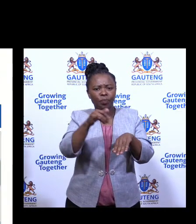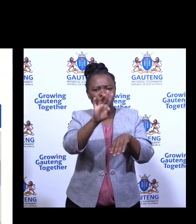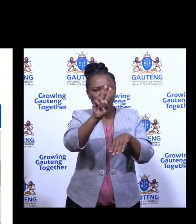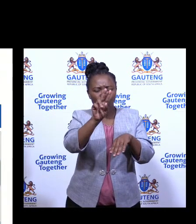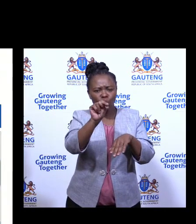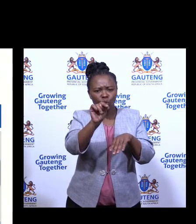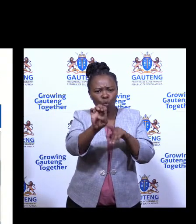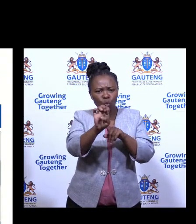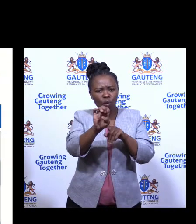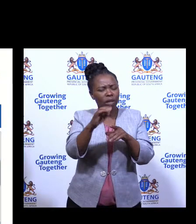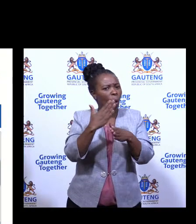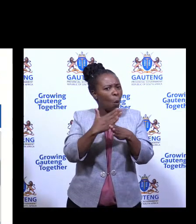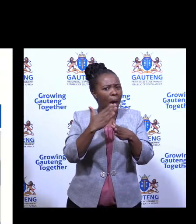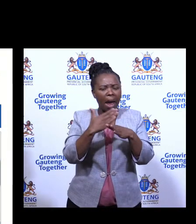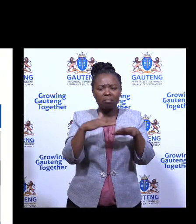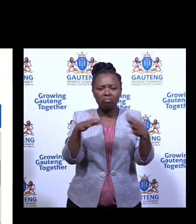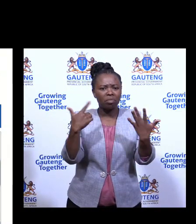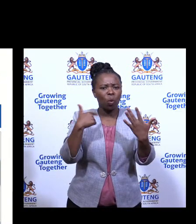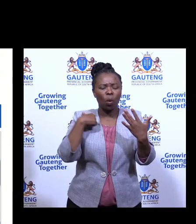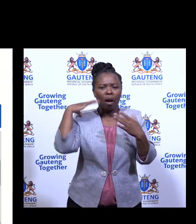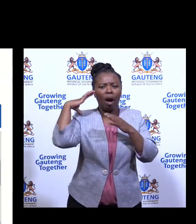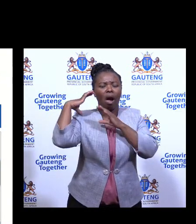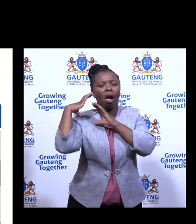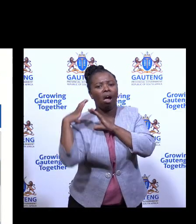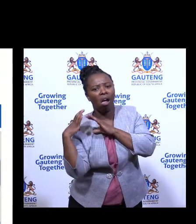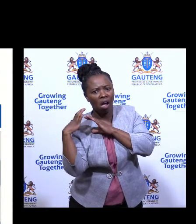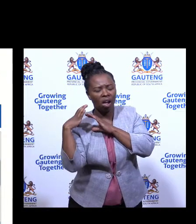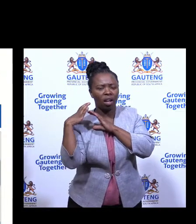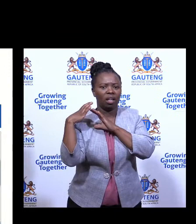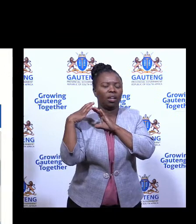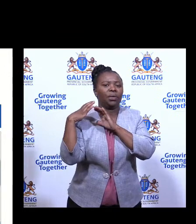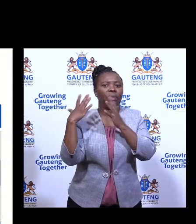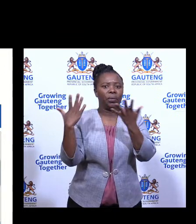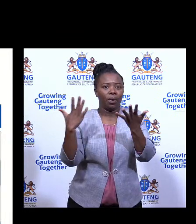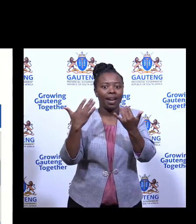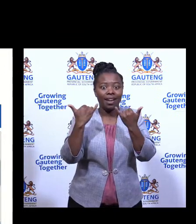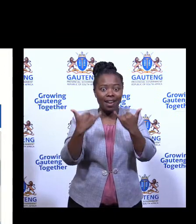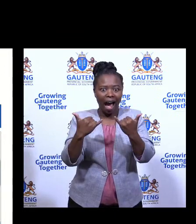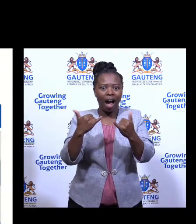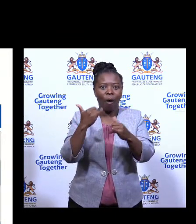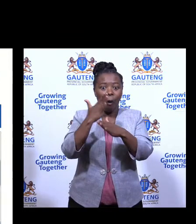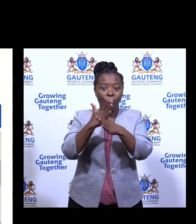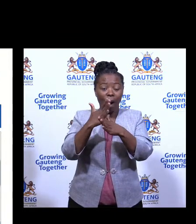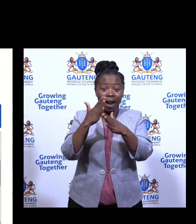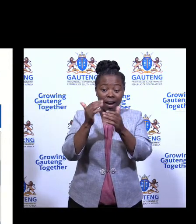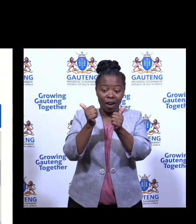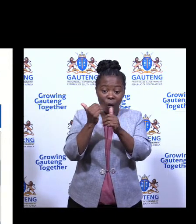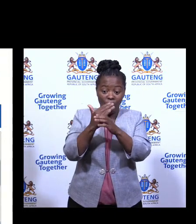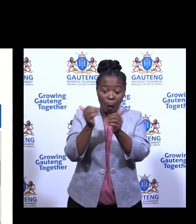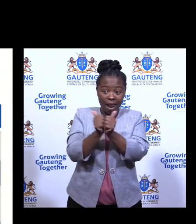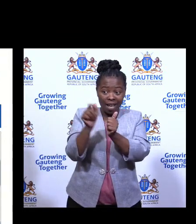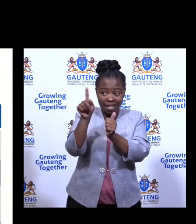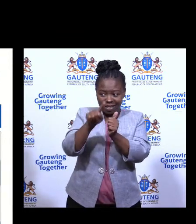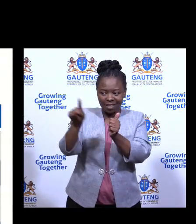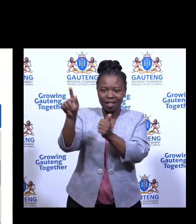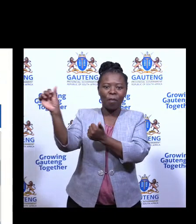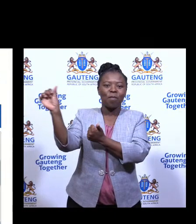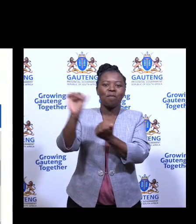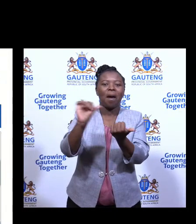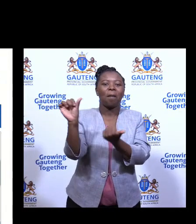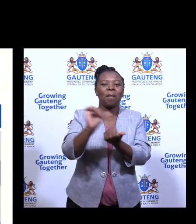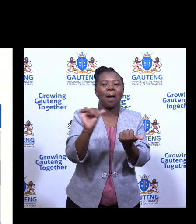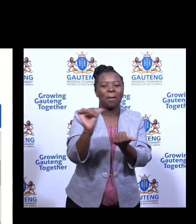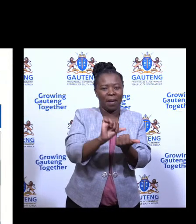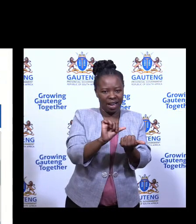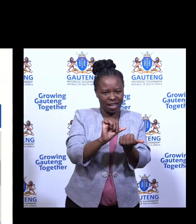work and we were overburdened, a lot of those colleagues are now back. We are able to cope. So